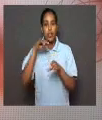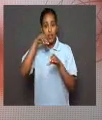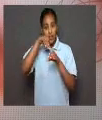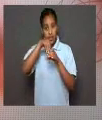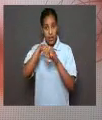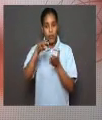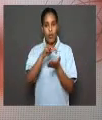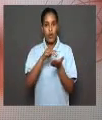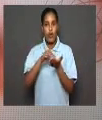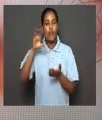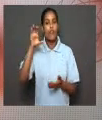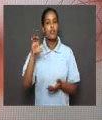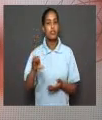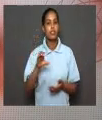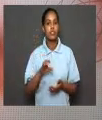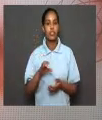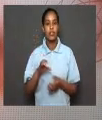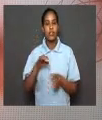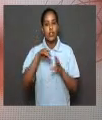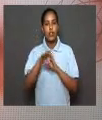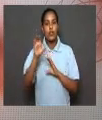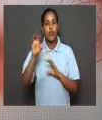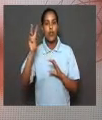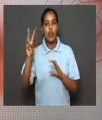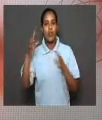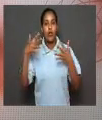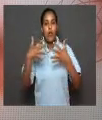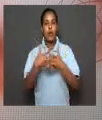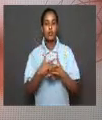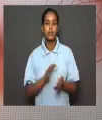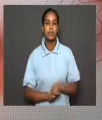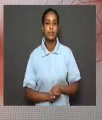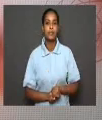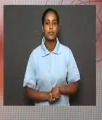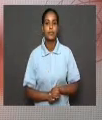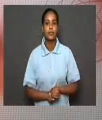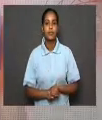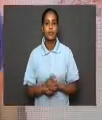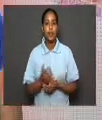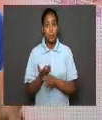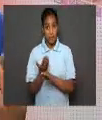on intermolecular forces in covalent compounds.